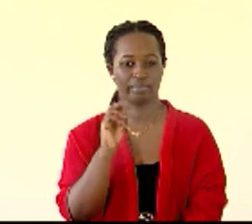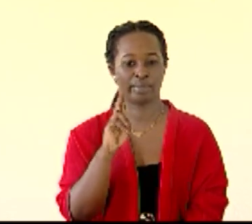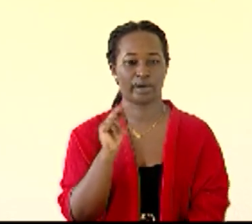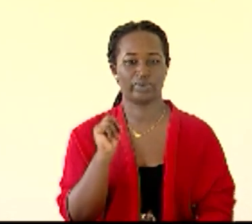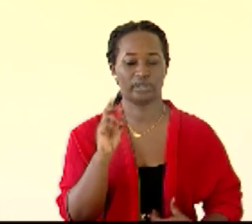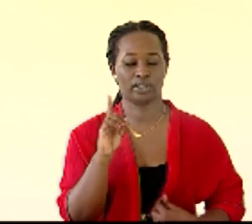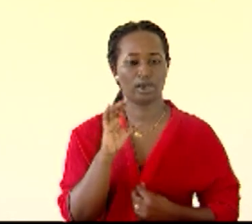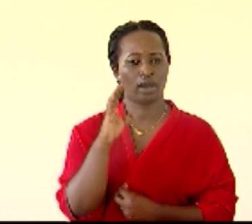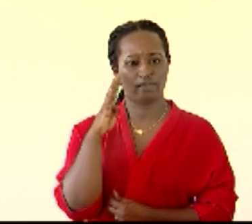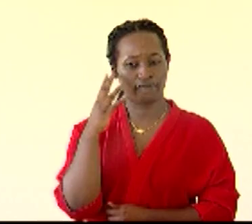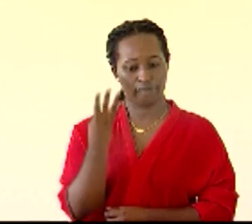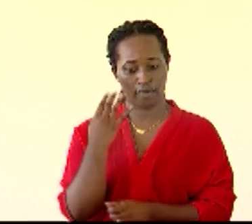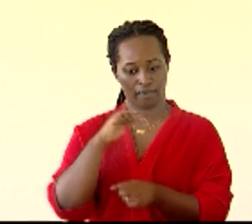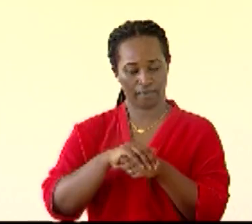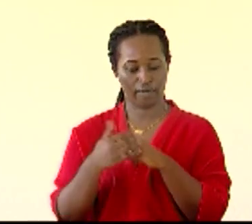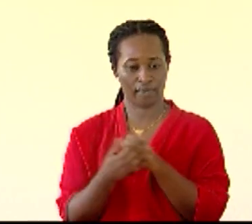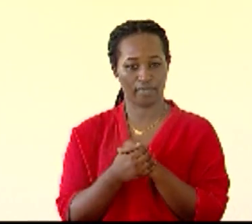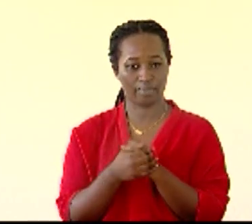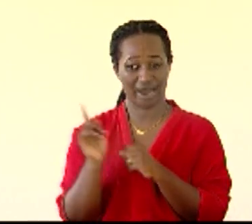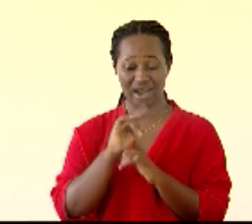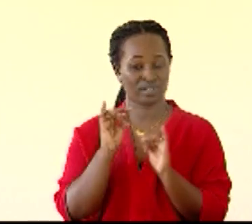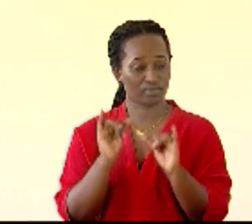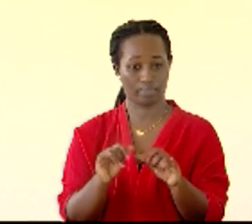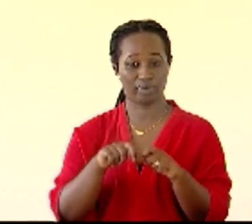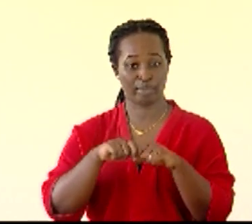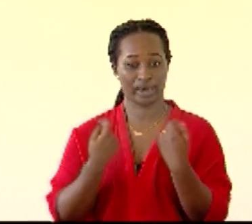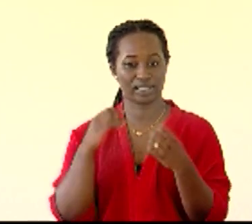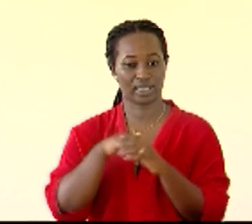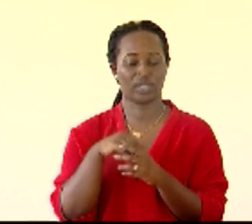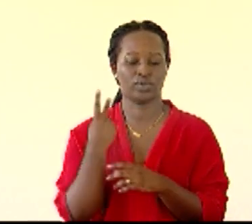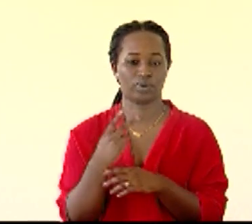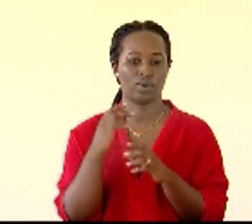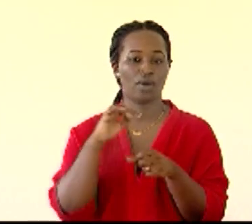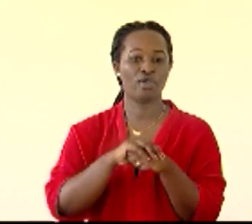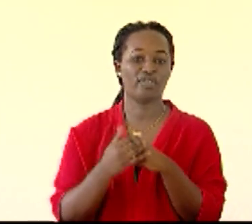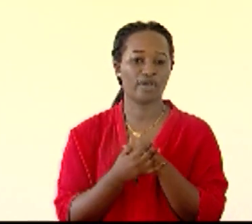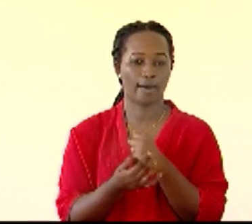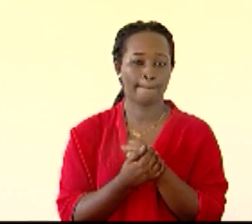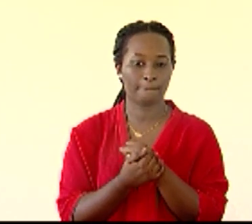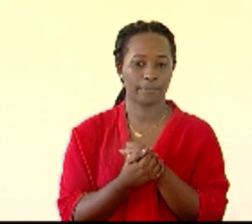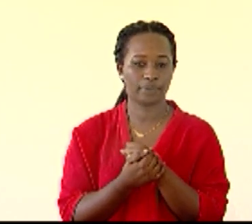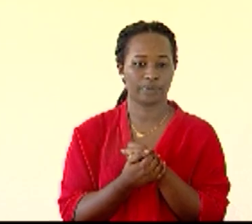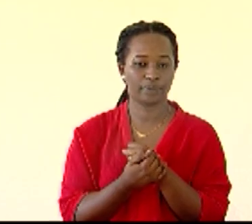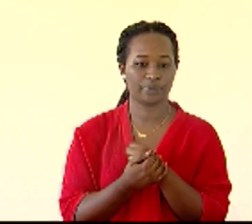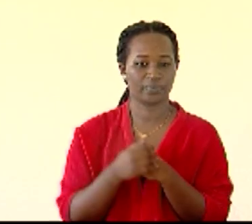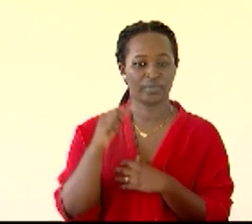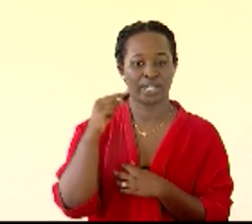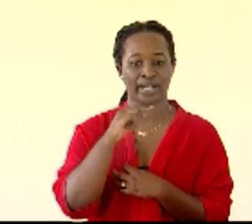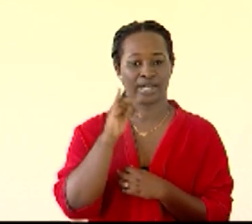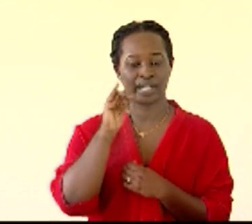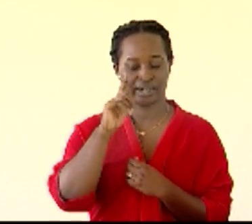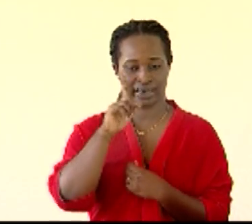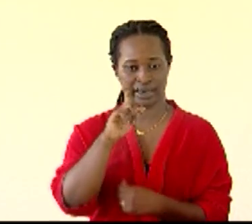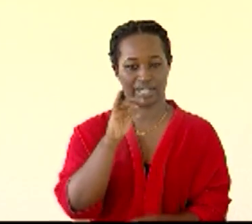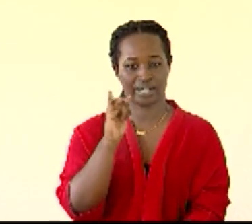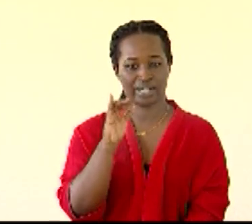unstable that it breaks into 2, forming a glycerate. Sometimes you refer